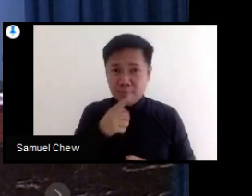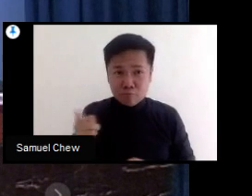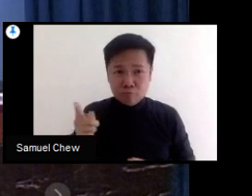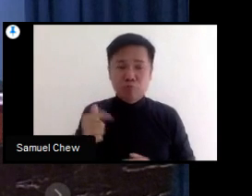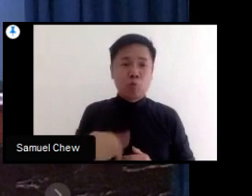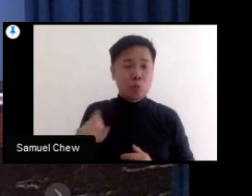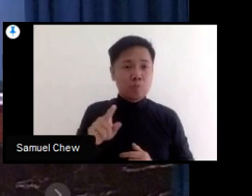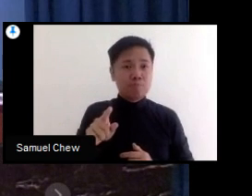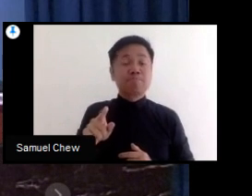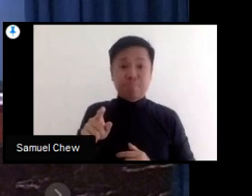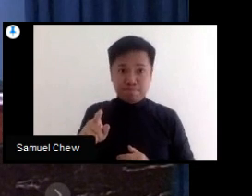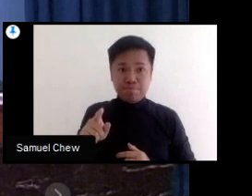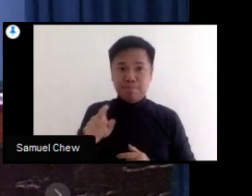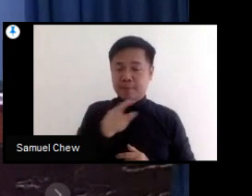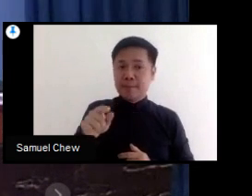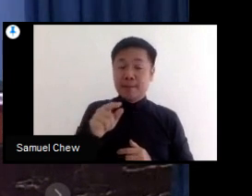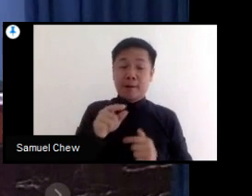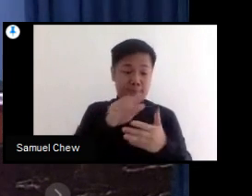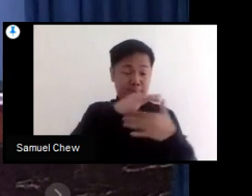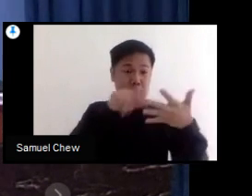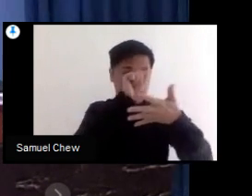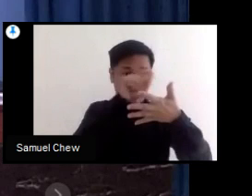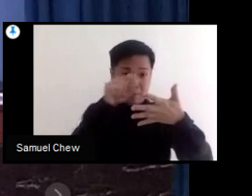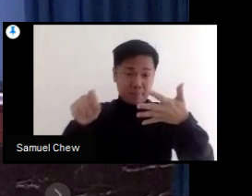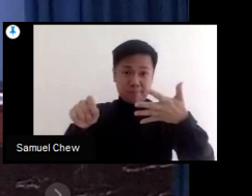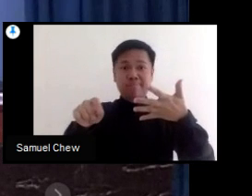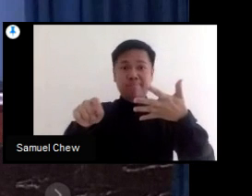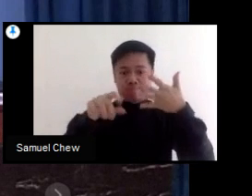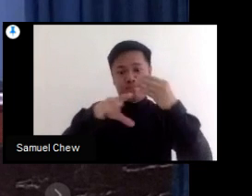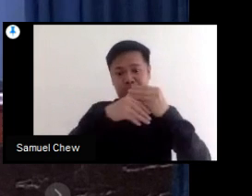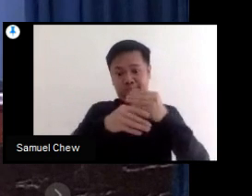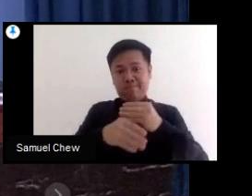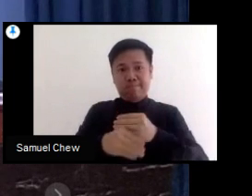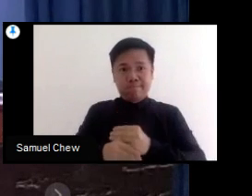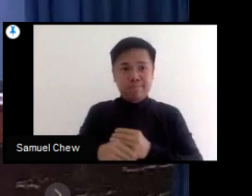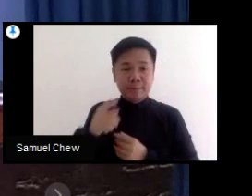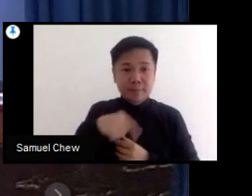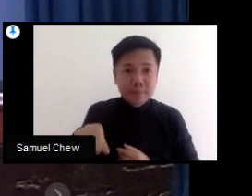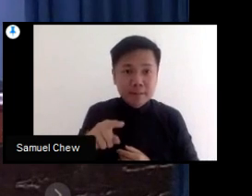Asian Pacific indicator frameworks, blah, blah, blah, till population and development,